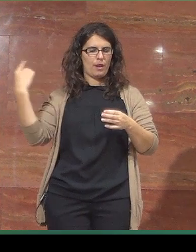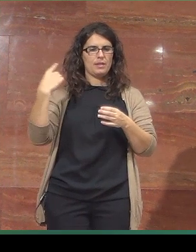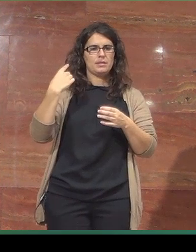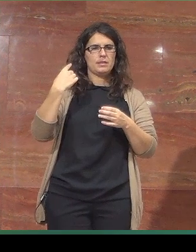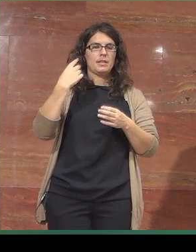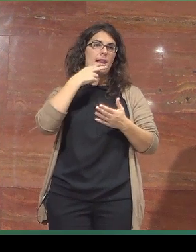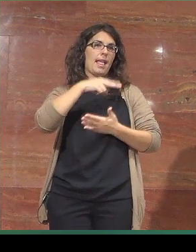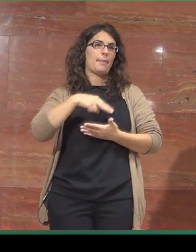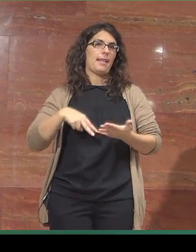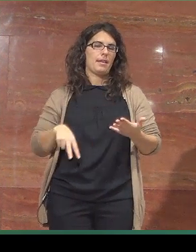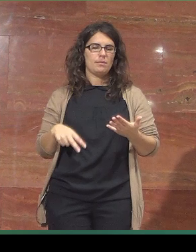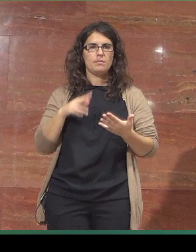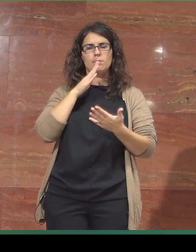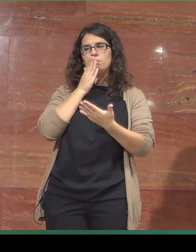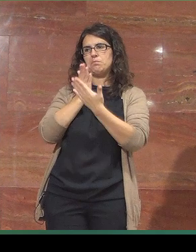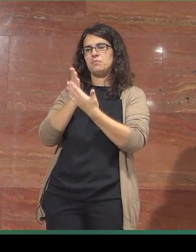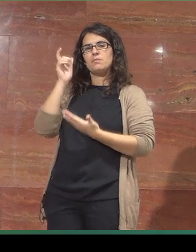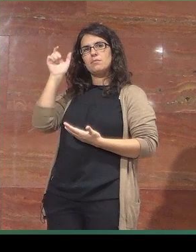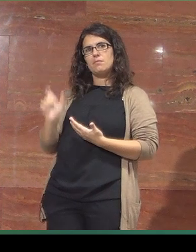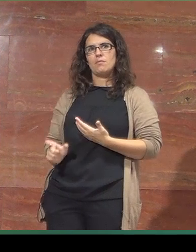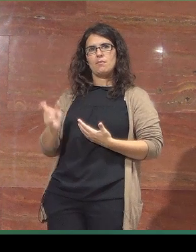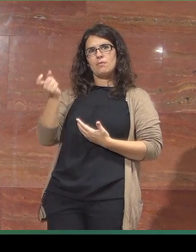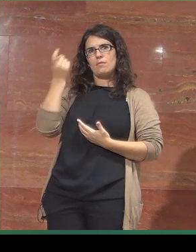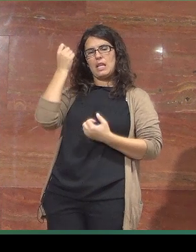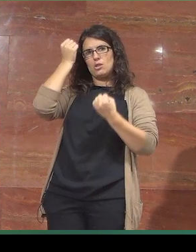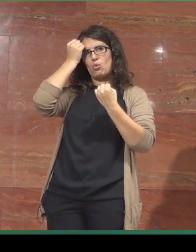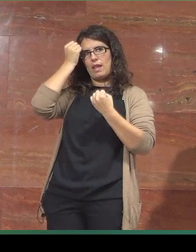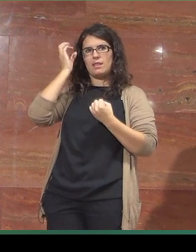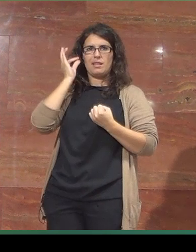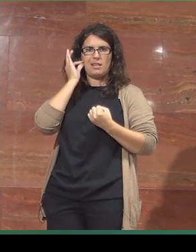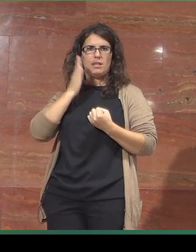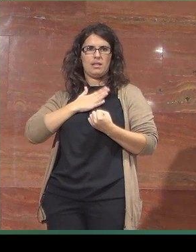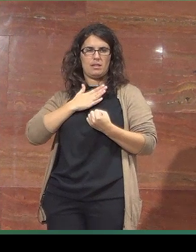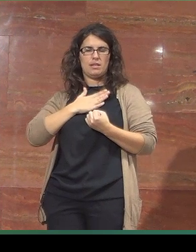to map what she knew, what areas she knew in London.